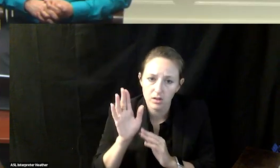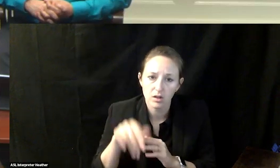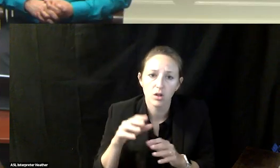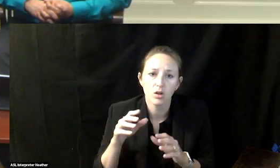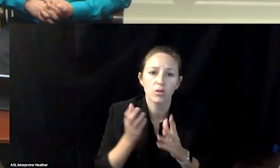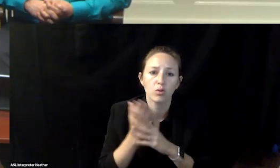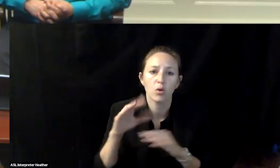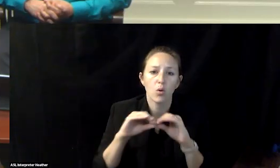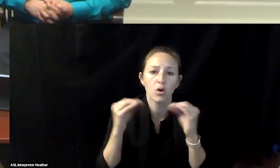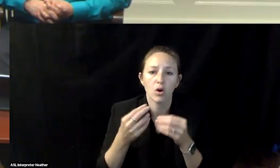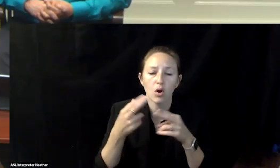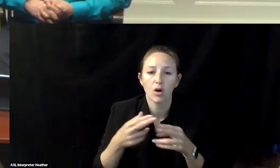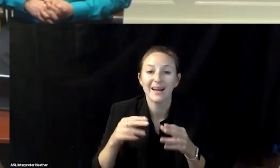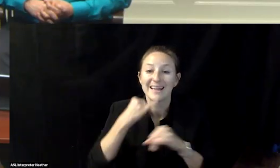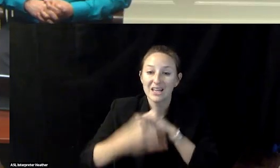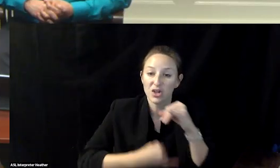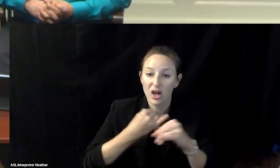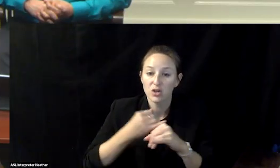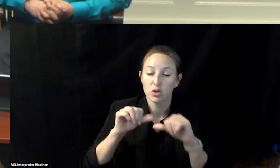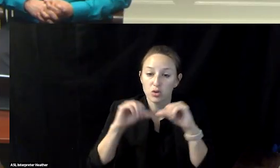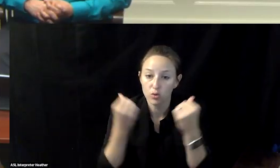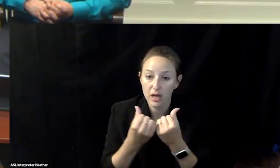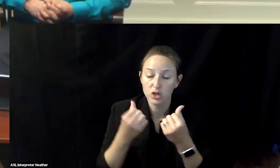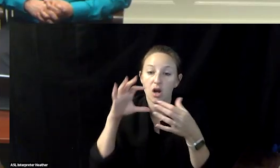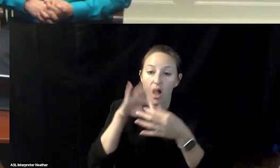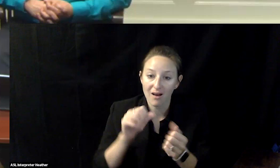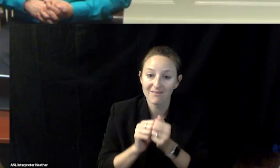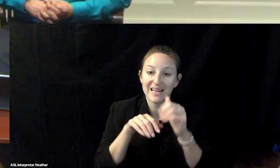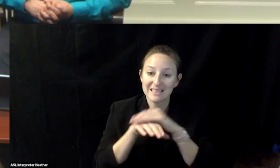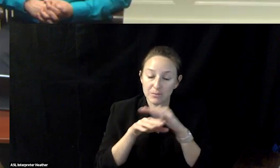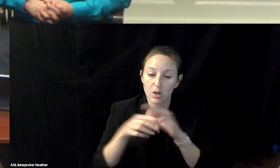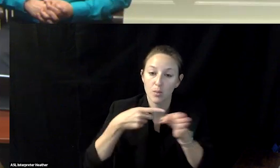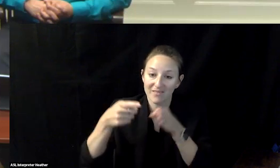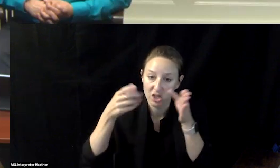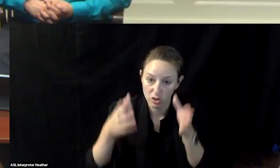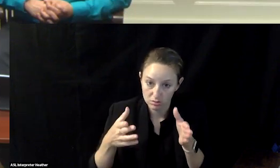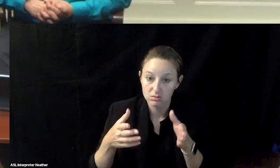called the International Association of Accessibility Professionals. But outside of that,